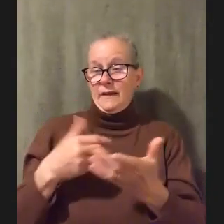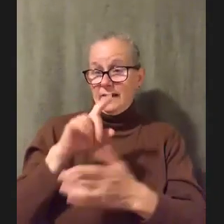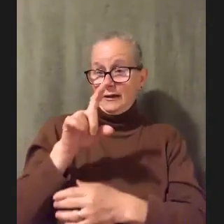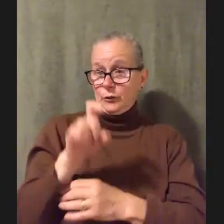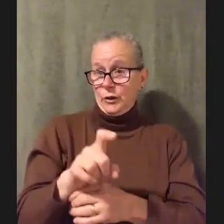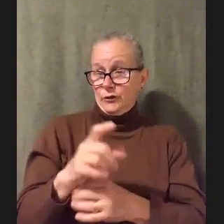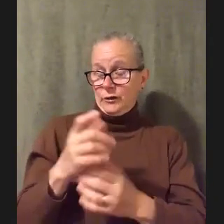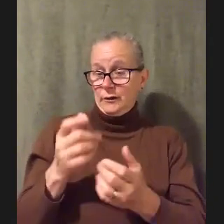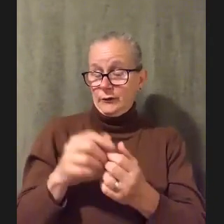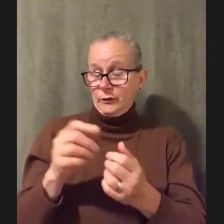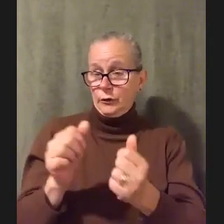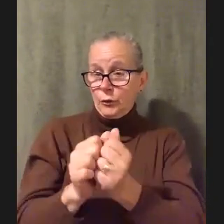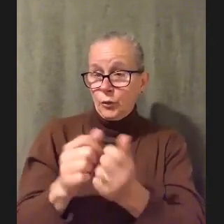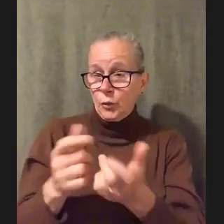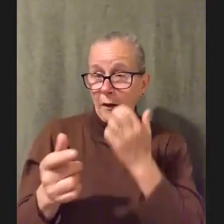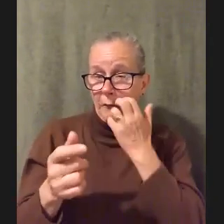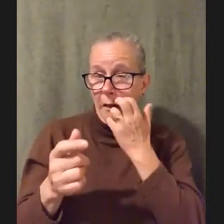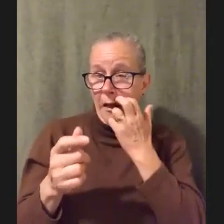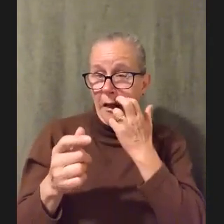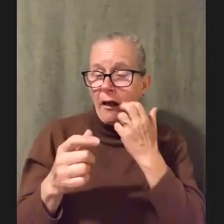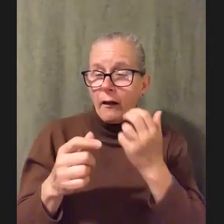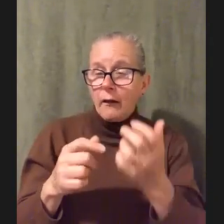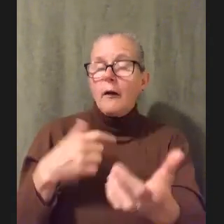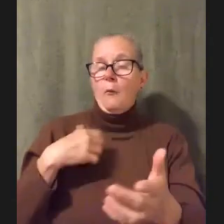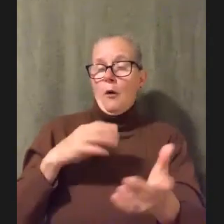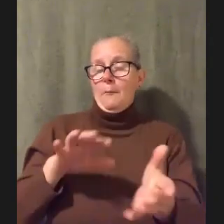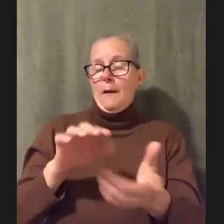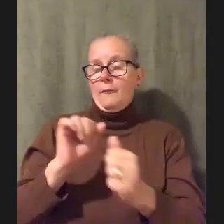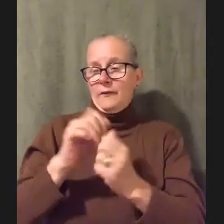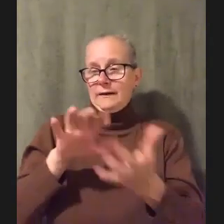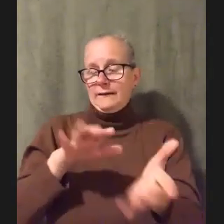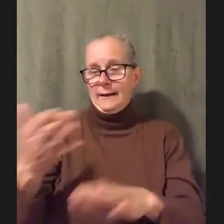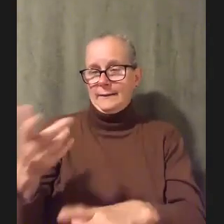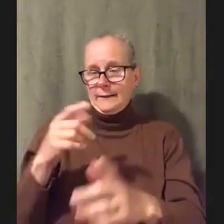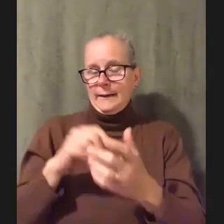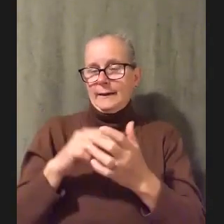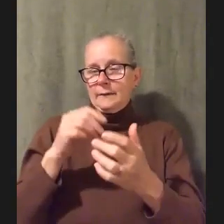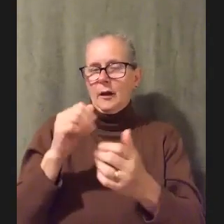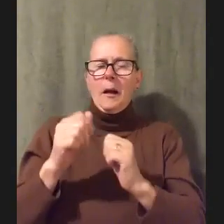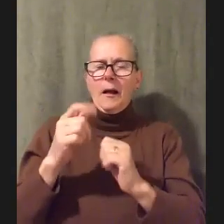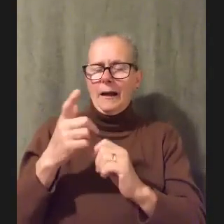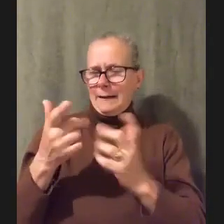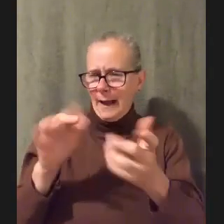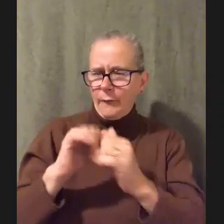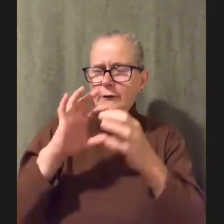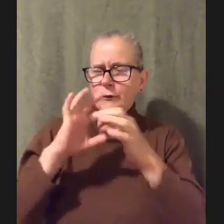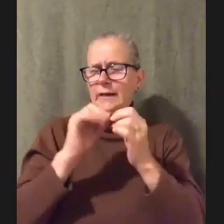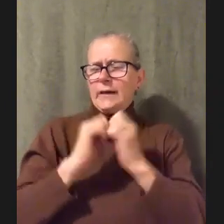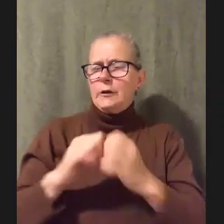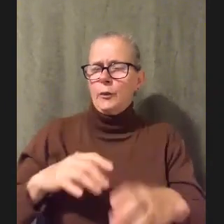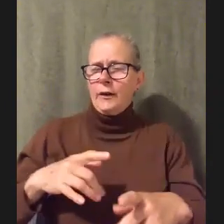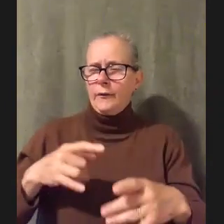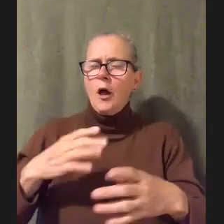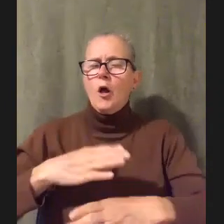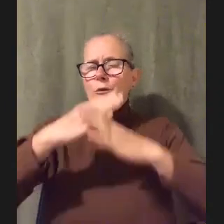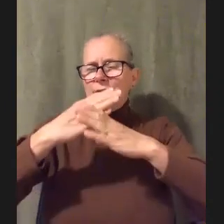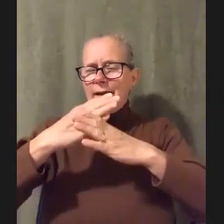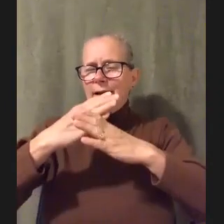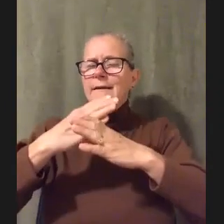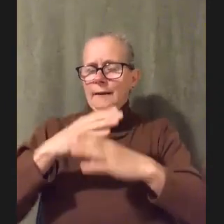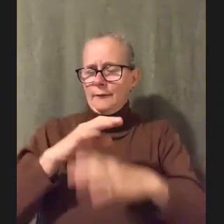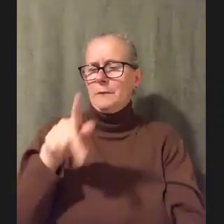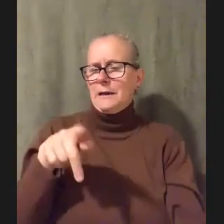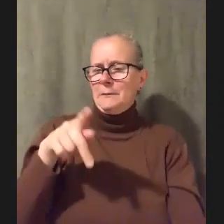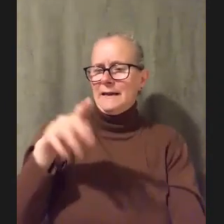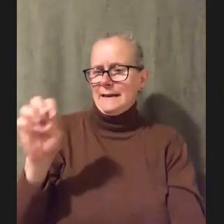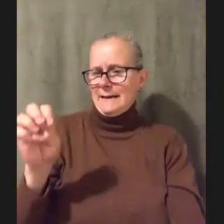also that we can address in more detail. We need more personal protective equipment for people and workers to be available,